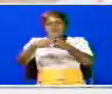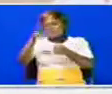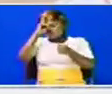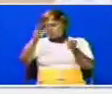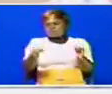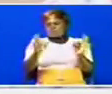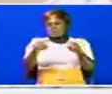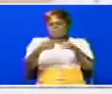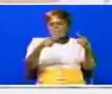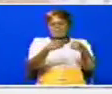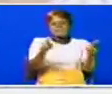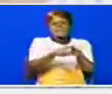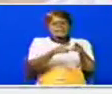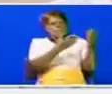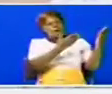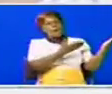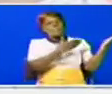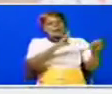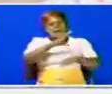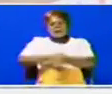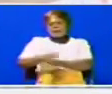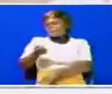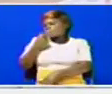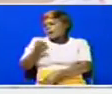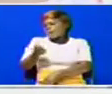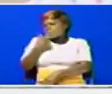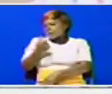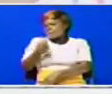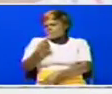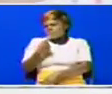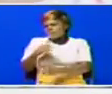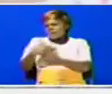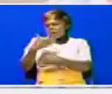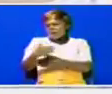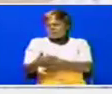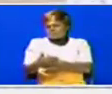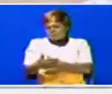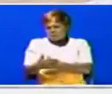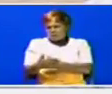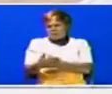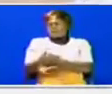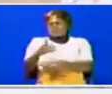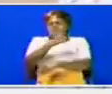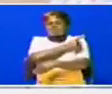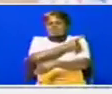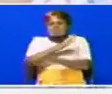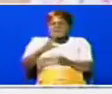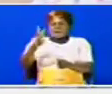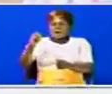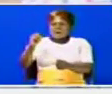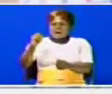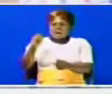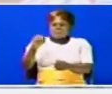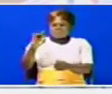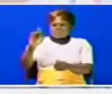who were injured in the ambush are still receiving treatment here at the Lomelo dispensary after the arrival of doctors from AMREF, who were